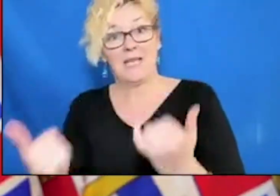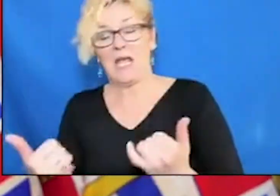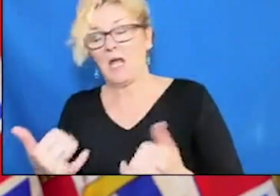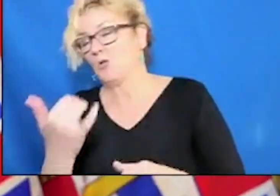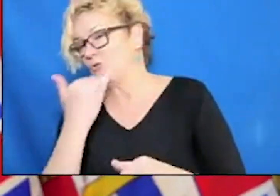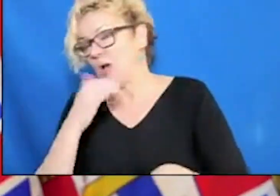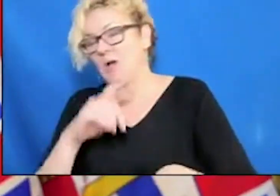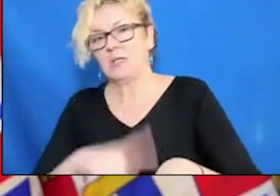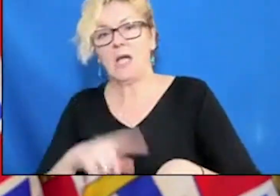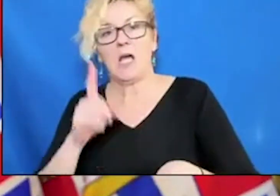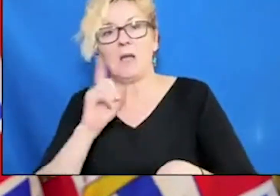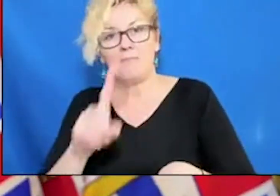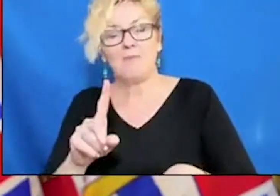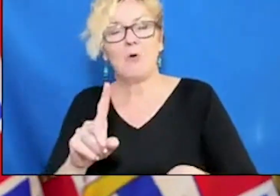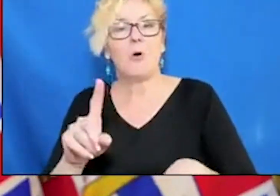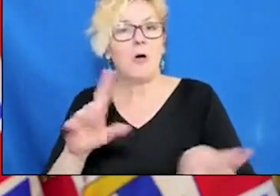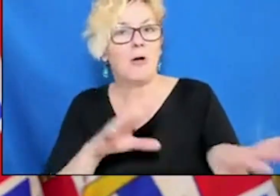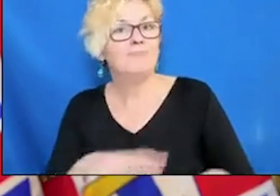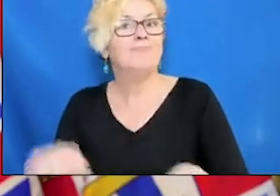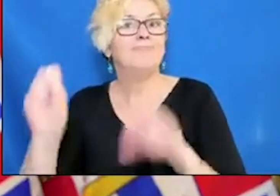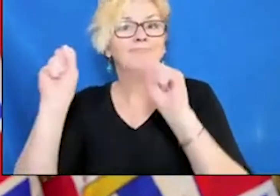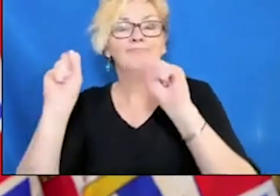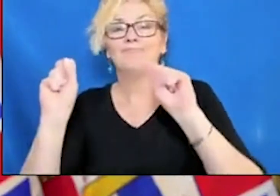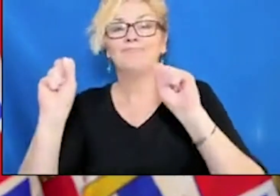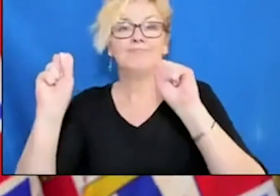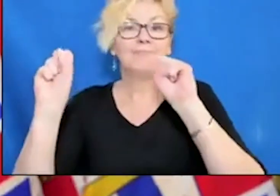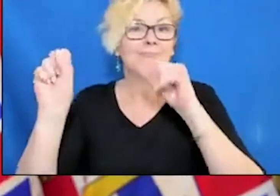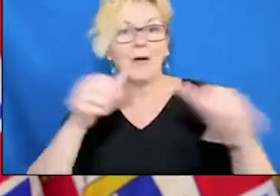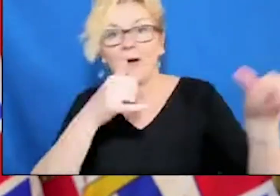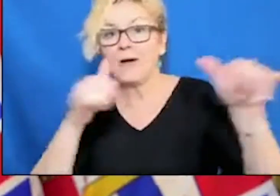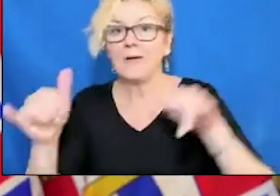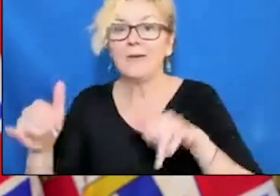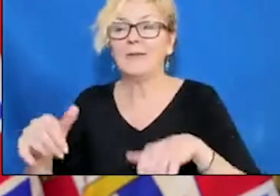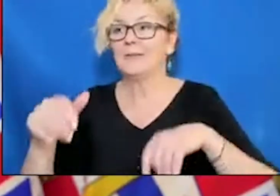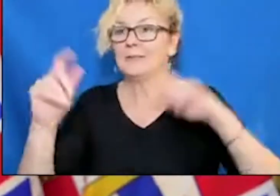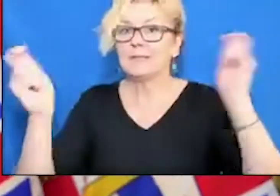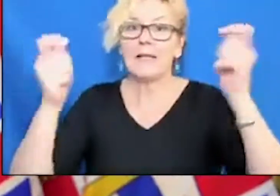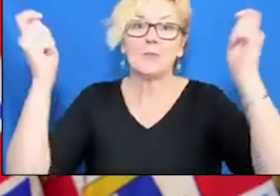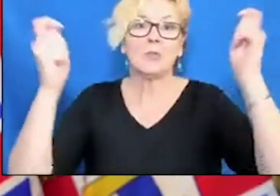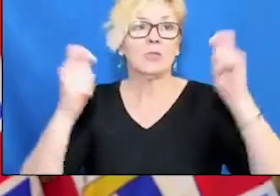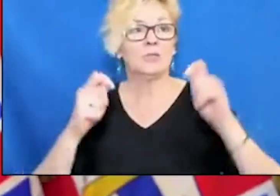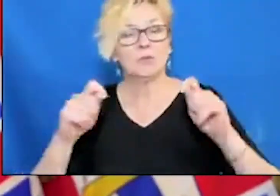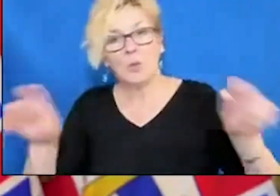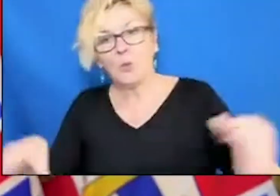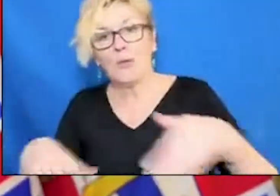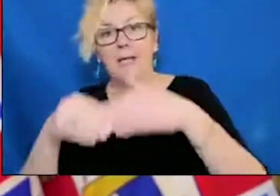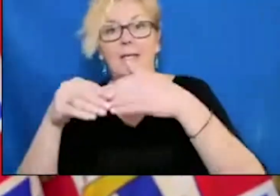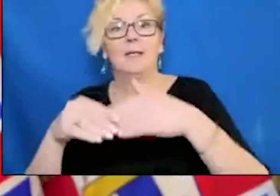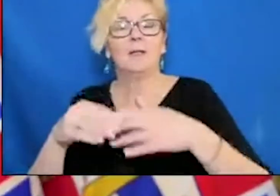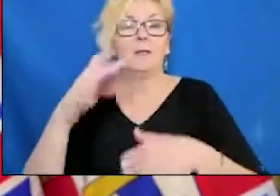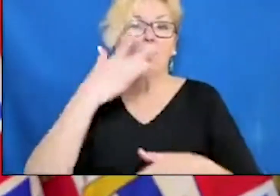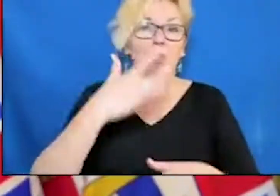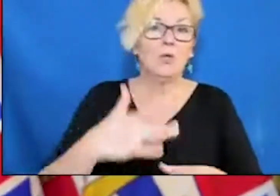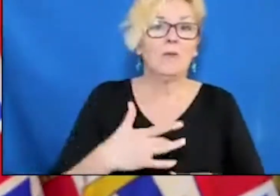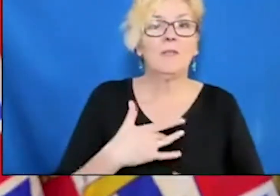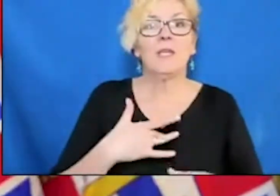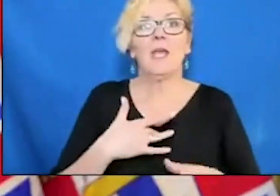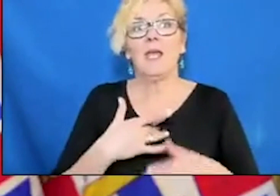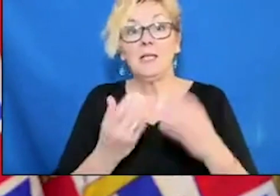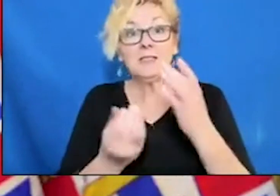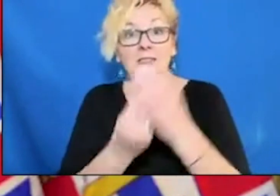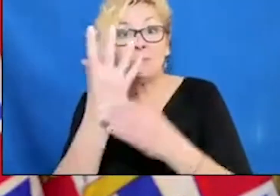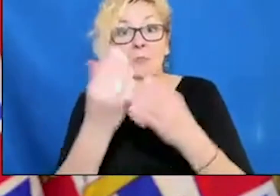it off to the summer, and we will be in a different place, in a different post-pandemic place. We'll still be dealing with COVID, but we will be out